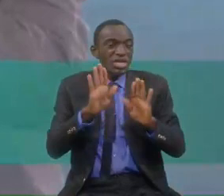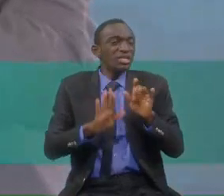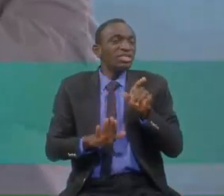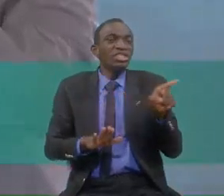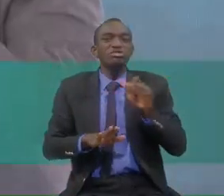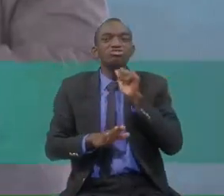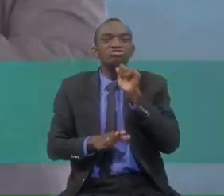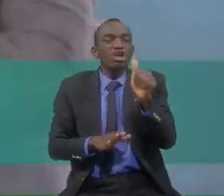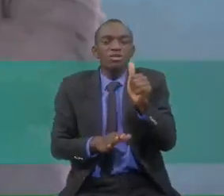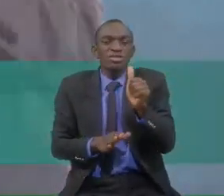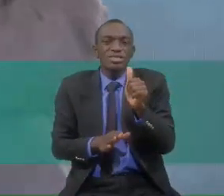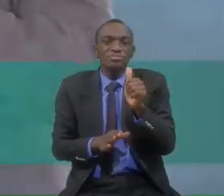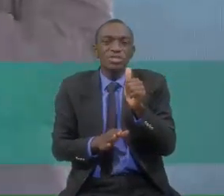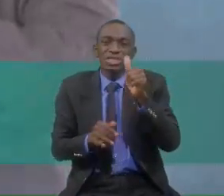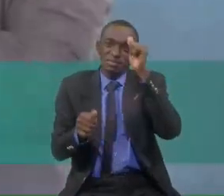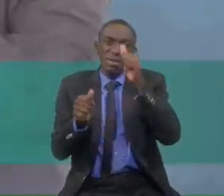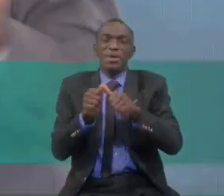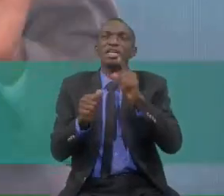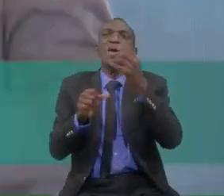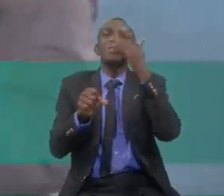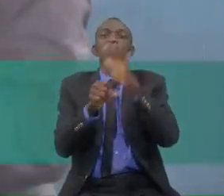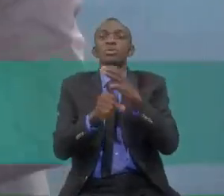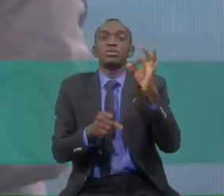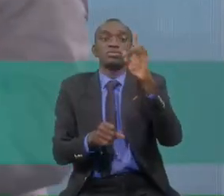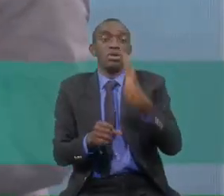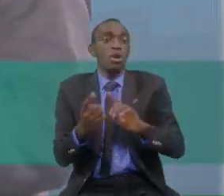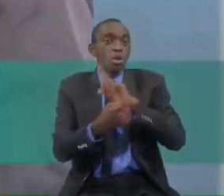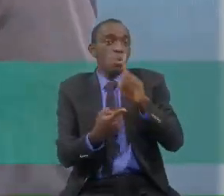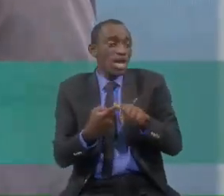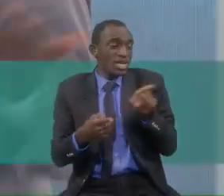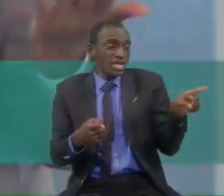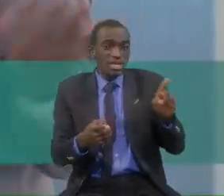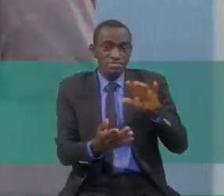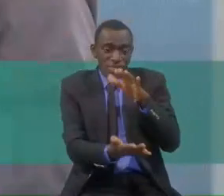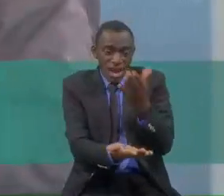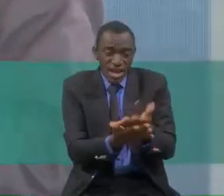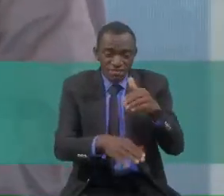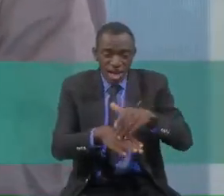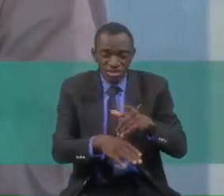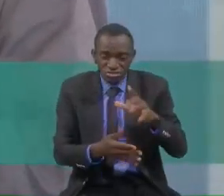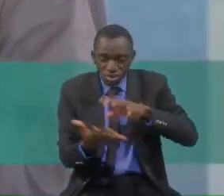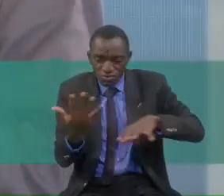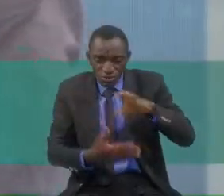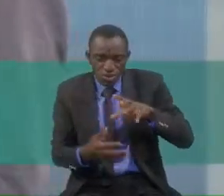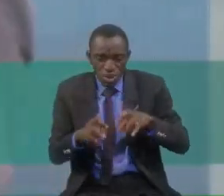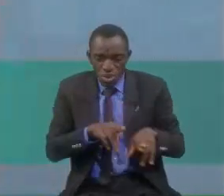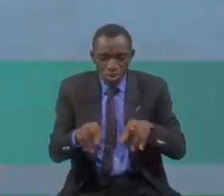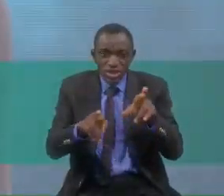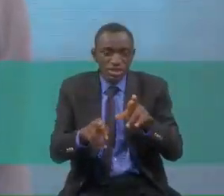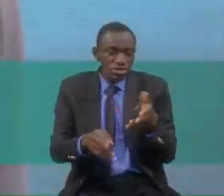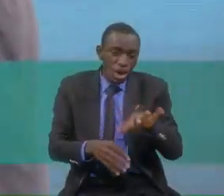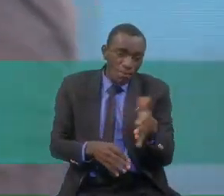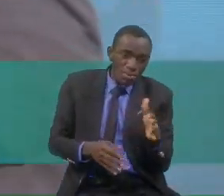a compromising crossroad, they don't remember any commandment of the Lord. And when